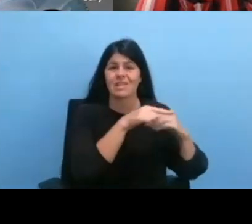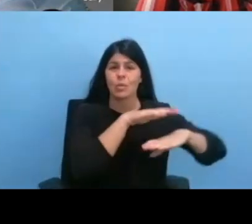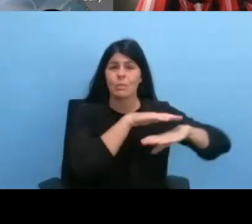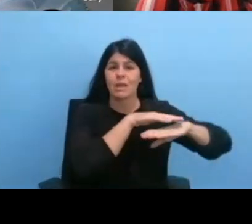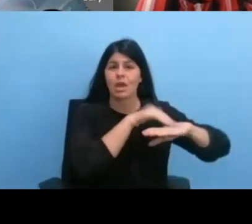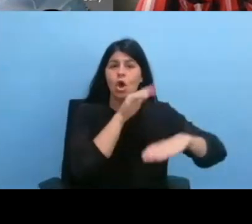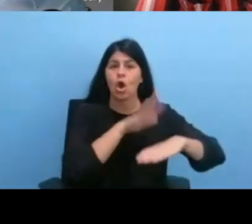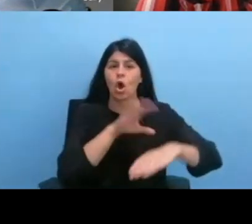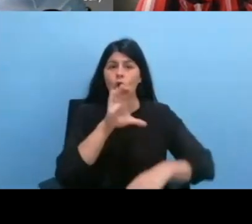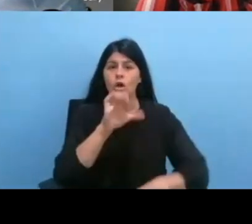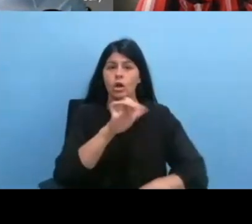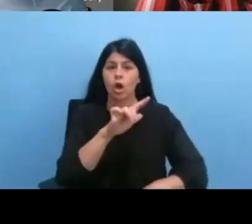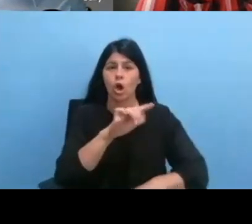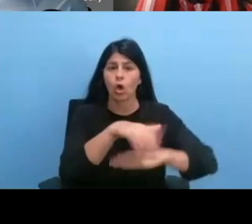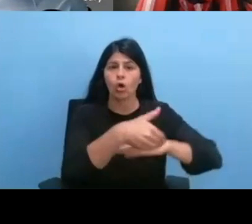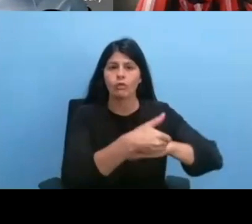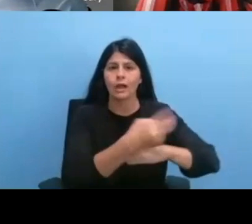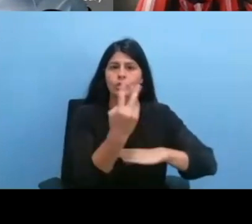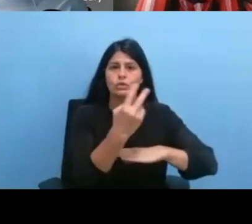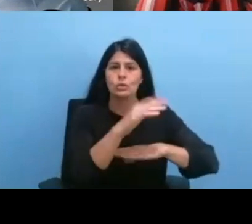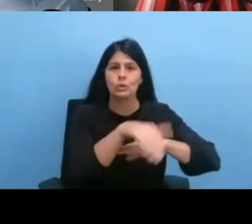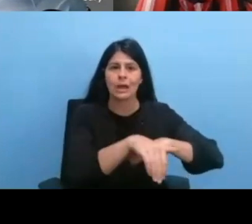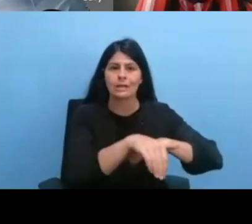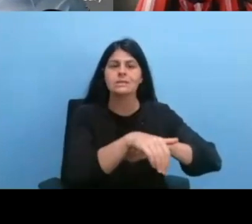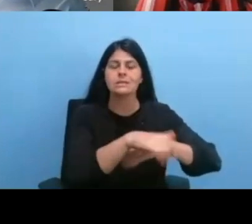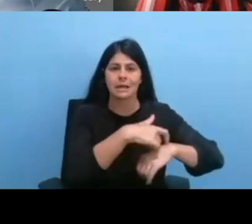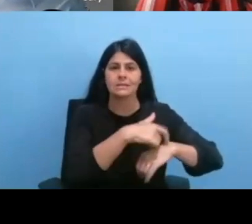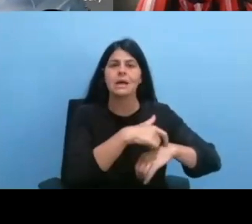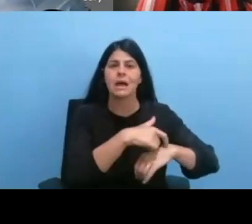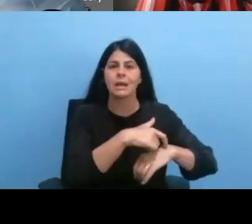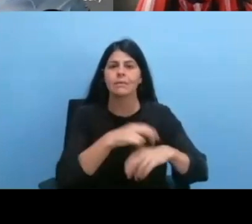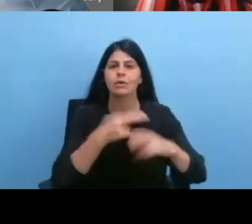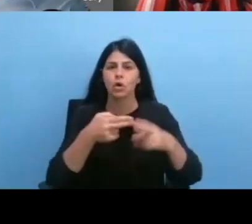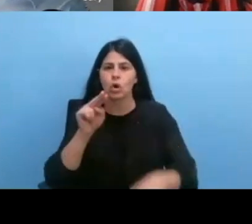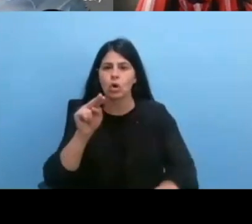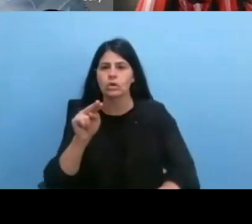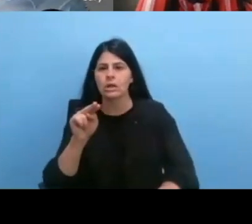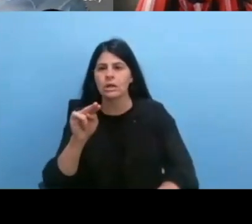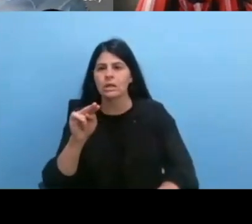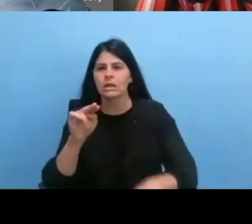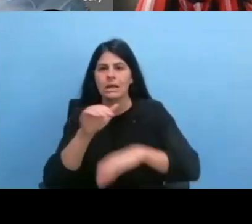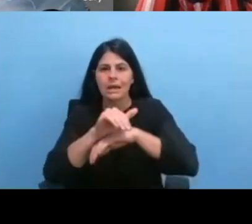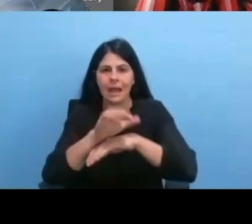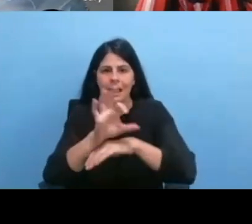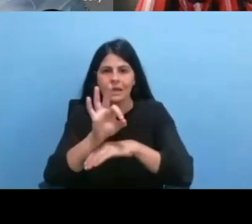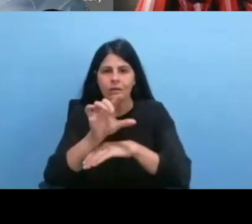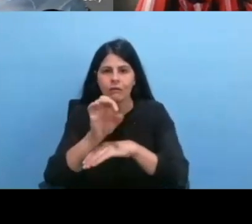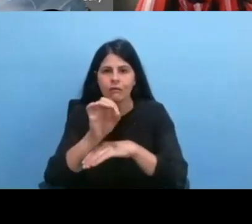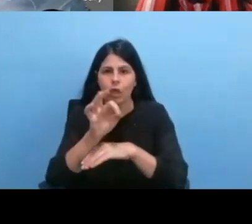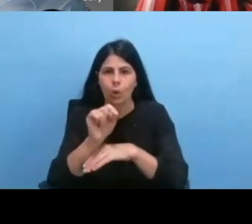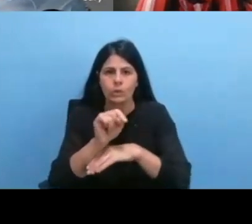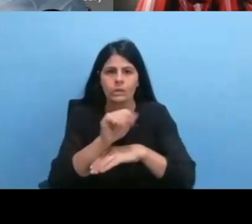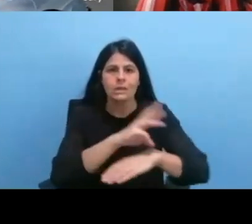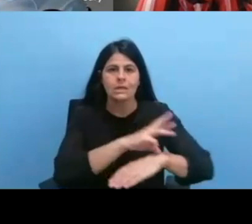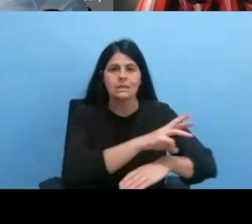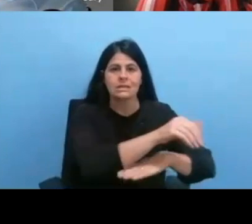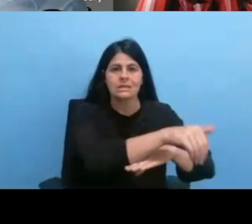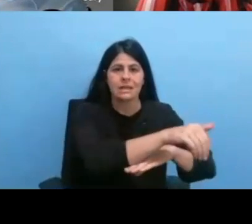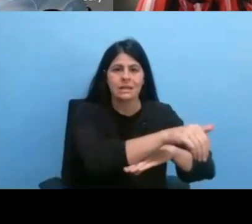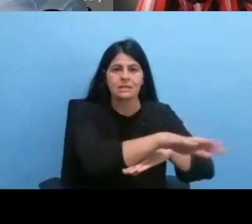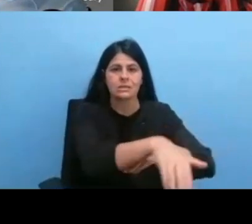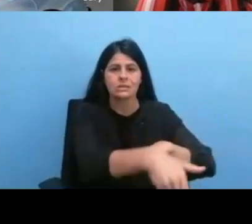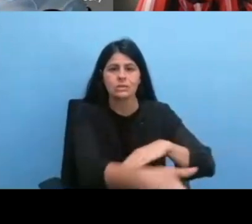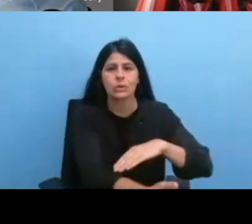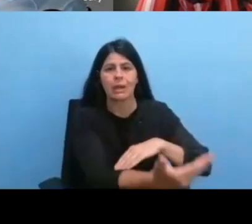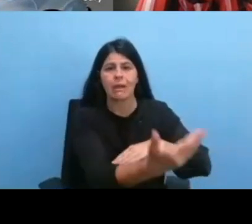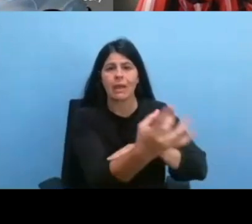It's called night float. And they would work from 6 p.m. to 8 a.m. So 14-hour shifts for 14 days